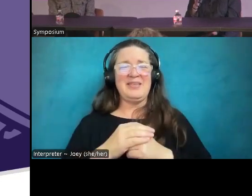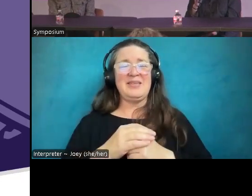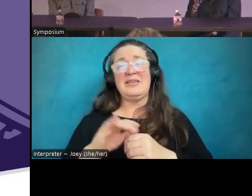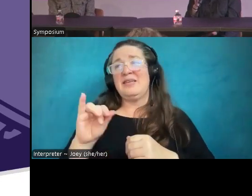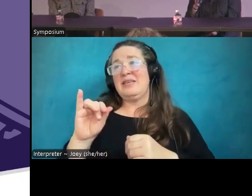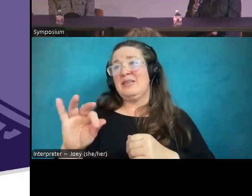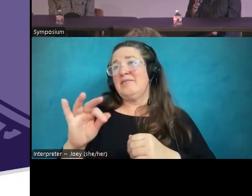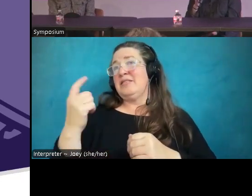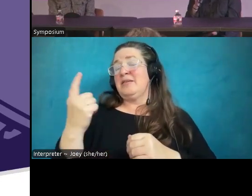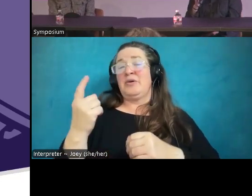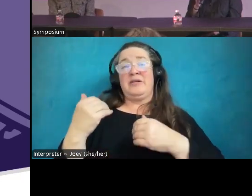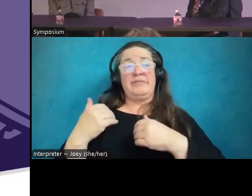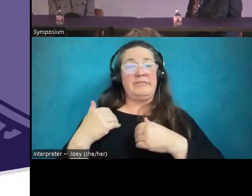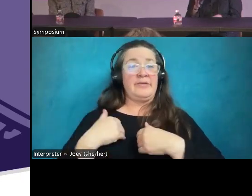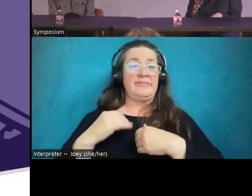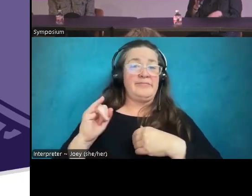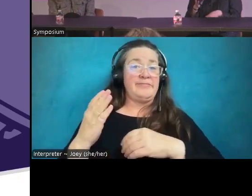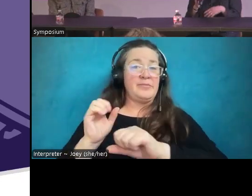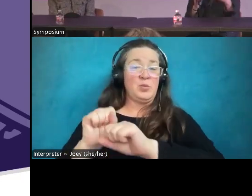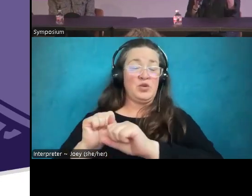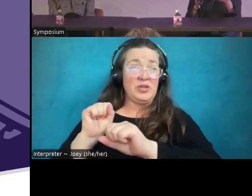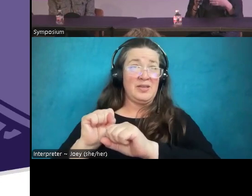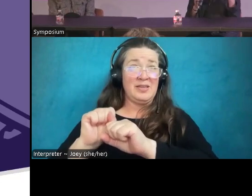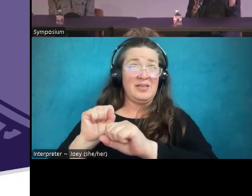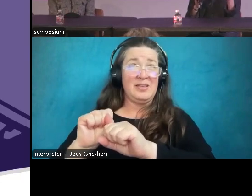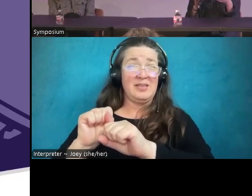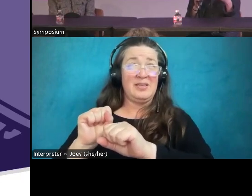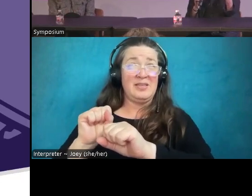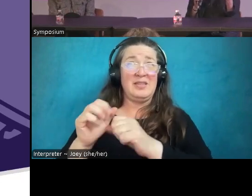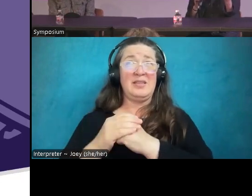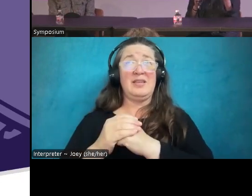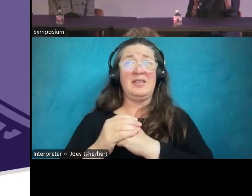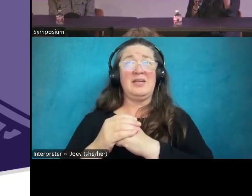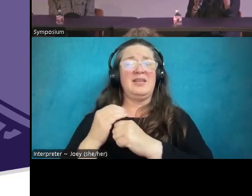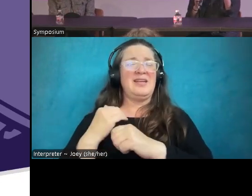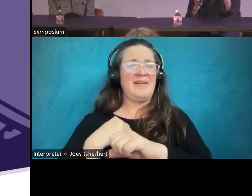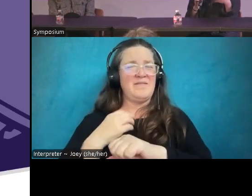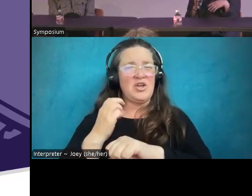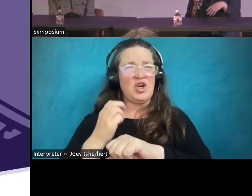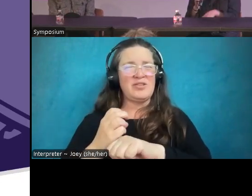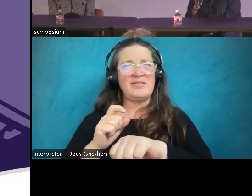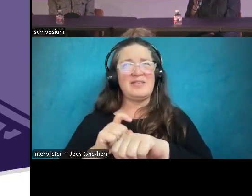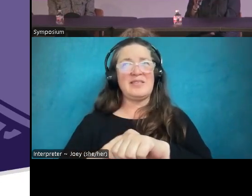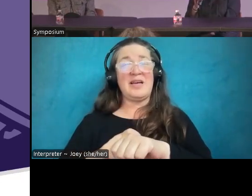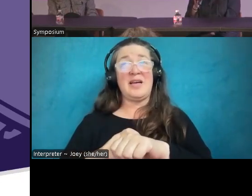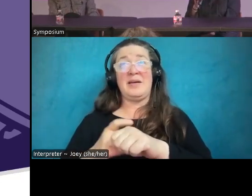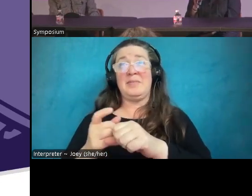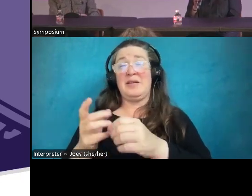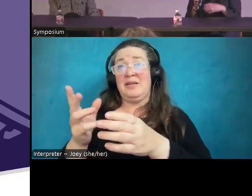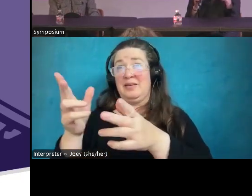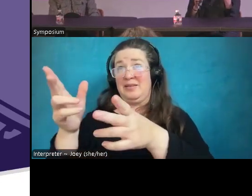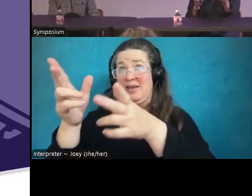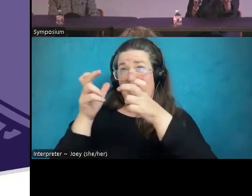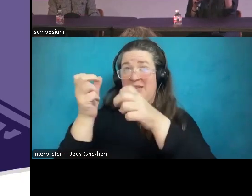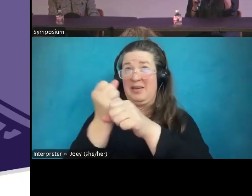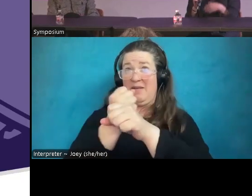working and has had trouble kind of listening to and integrating in meetings what's being said, trying to take notes